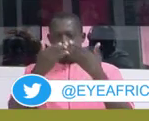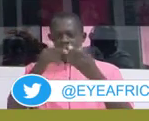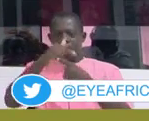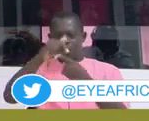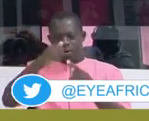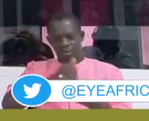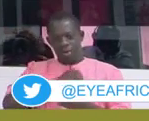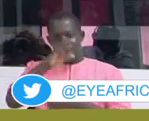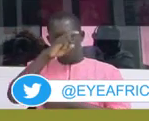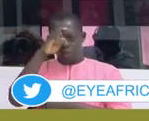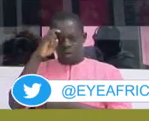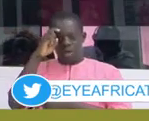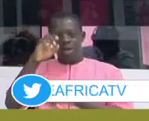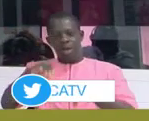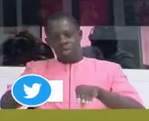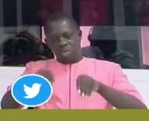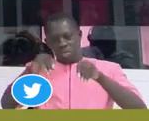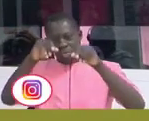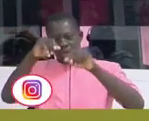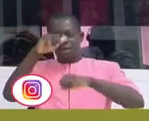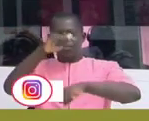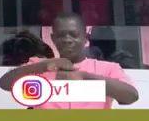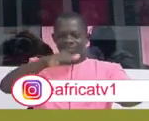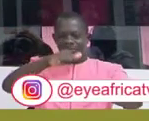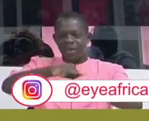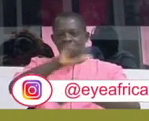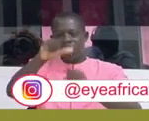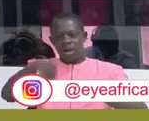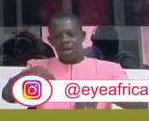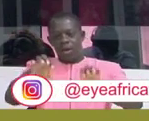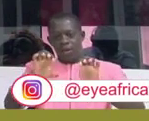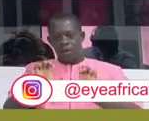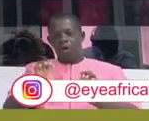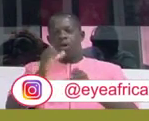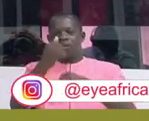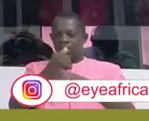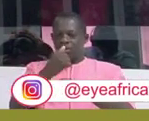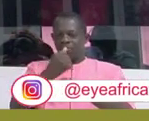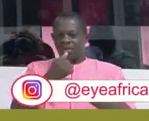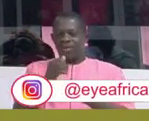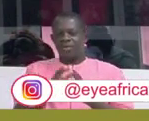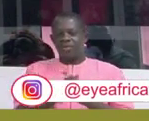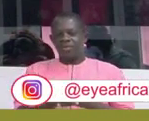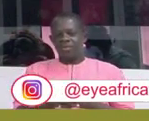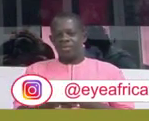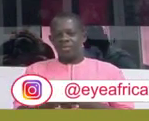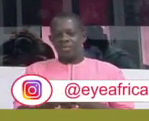discussed and I told him about my work which is sand, gravel and